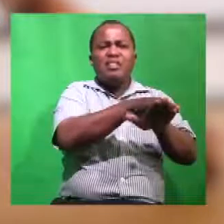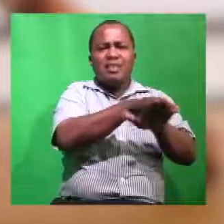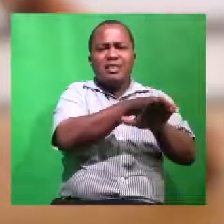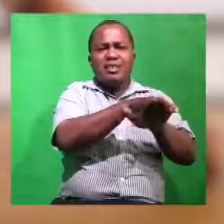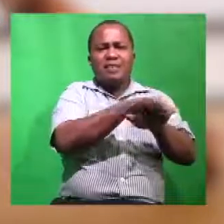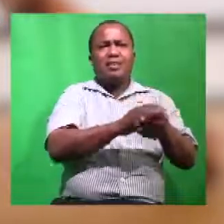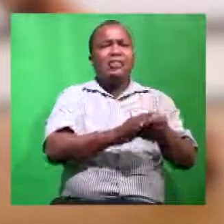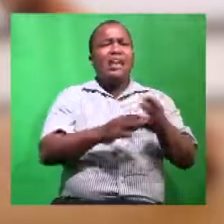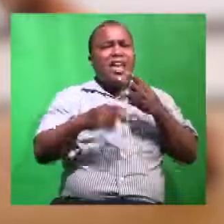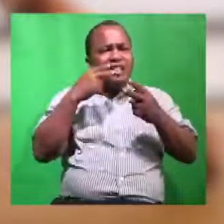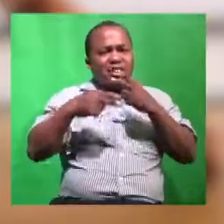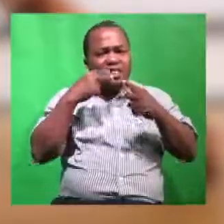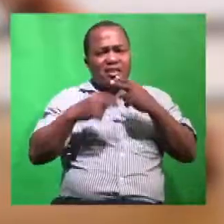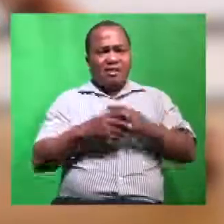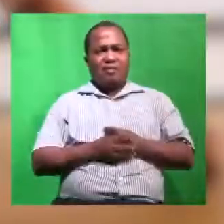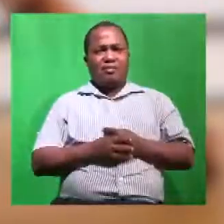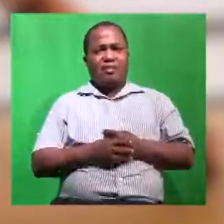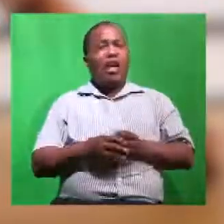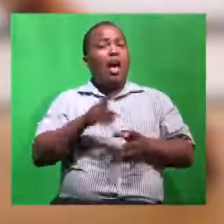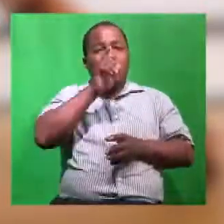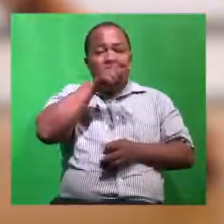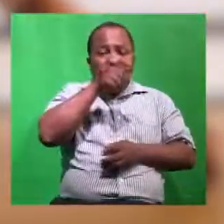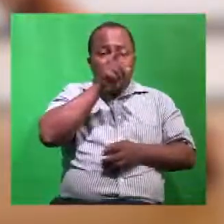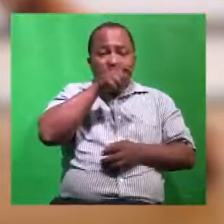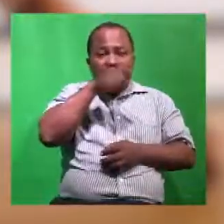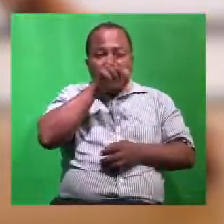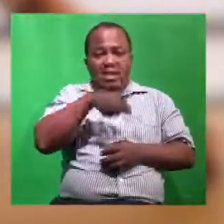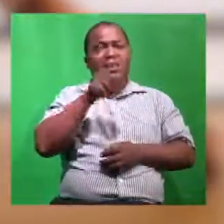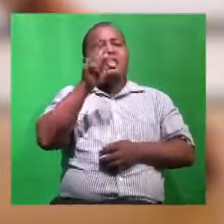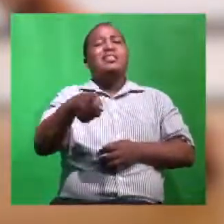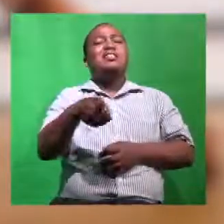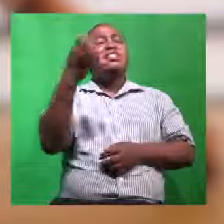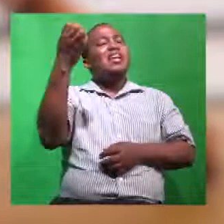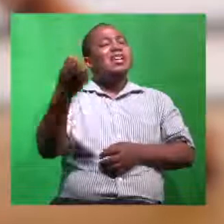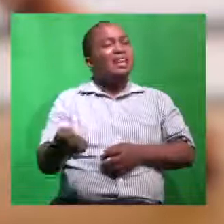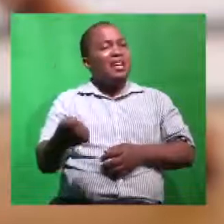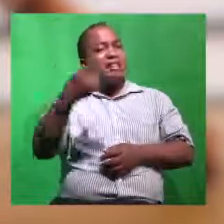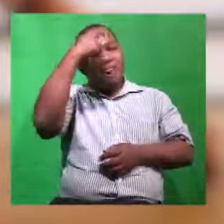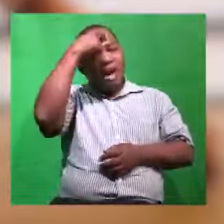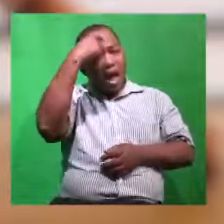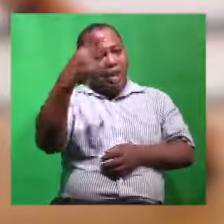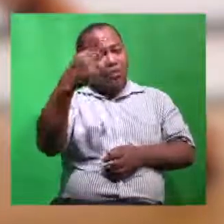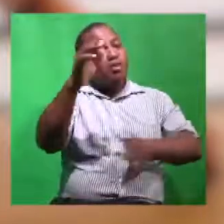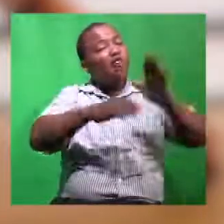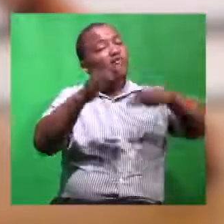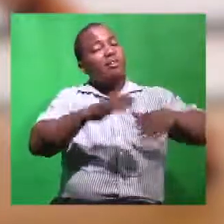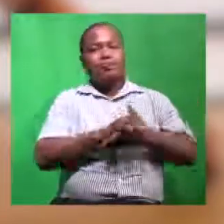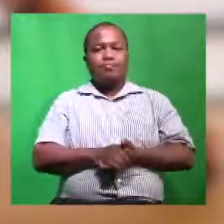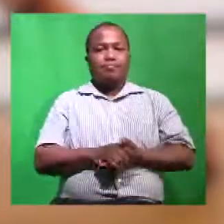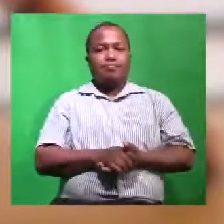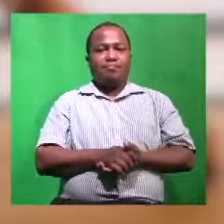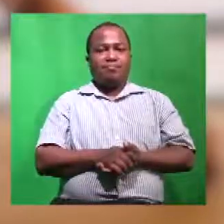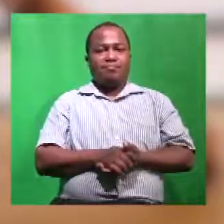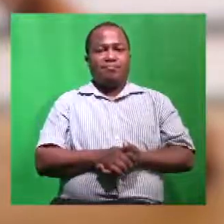sort like chicken or whatever. It is called negative aspect of culture. And in many times, if